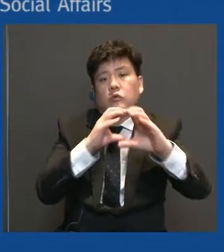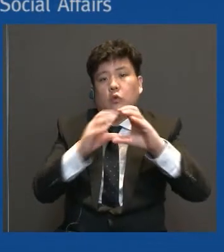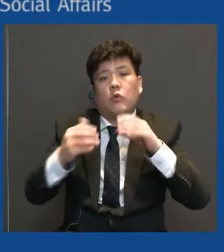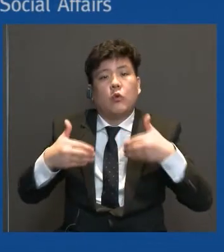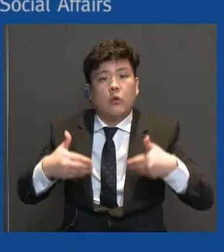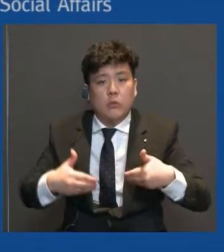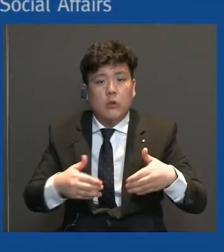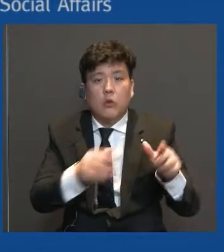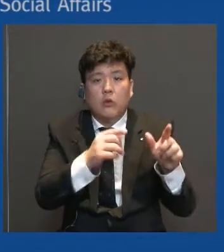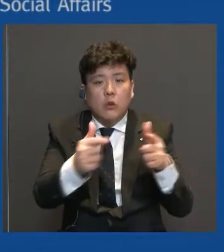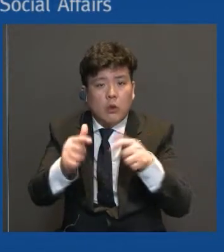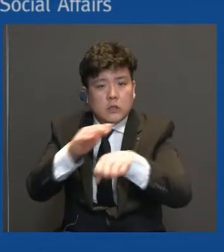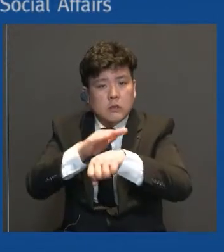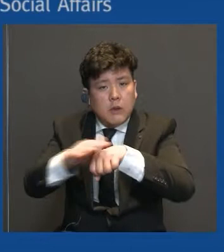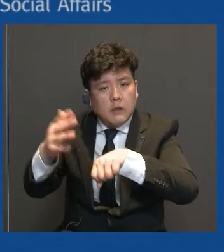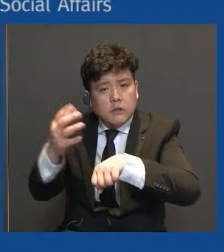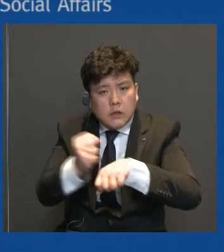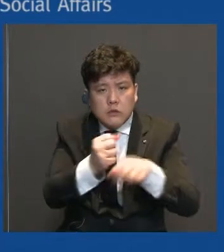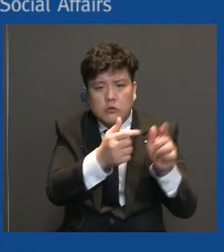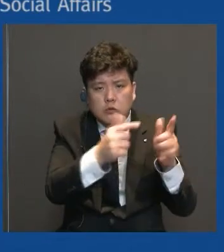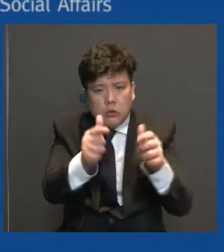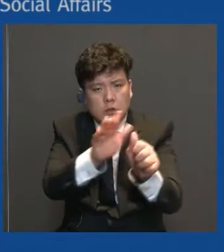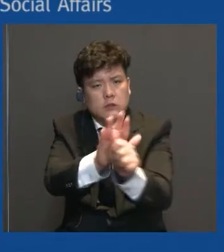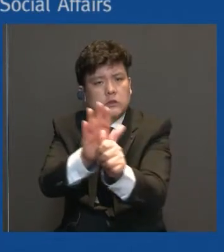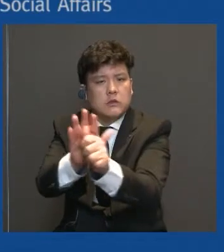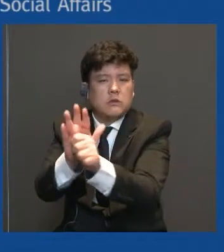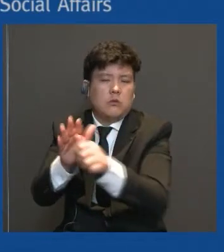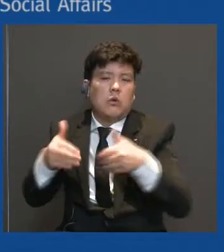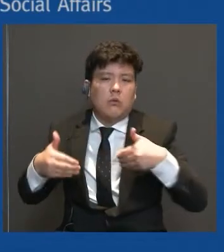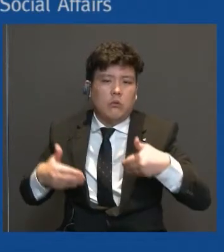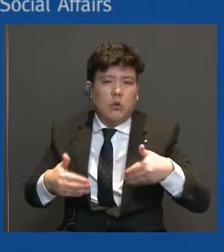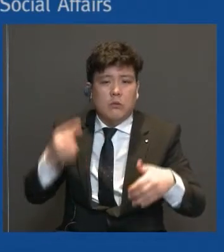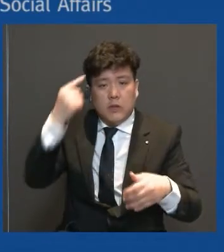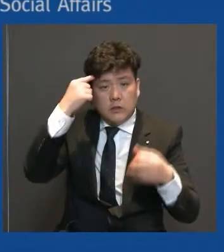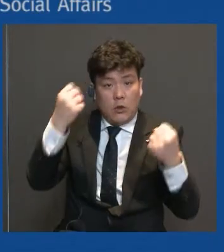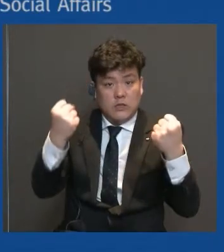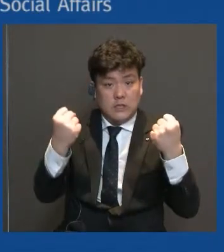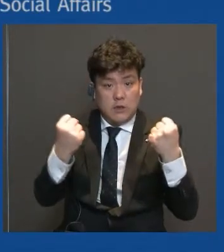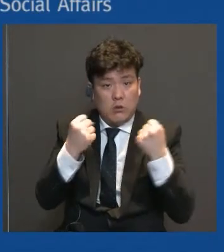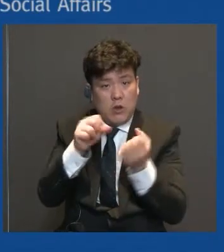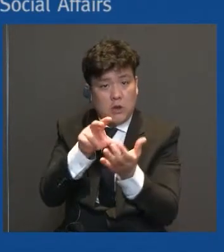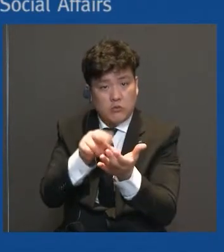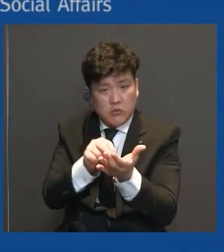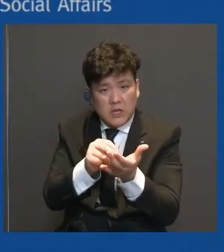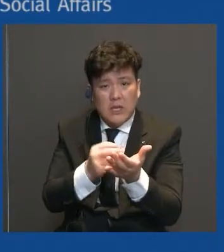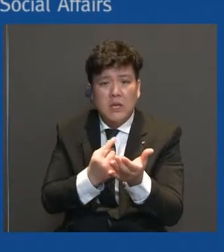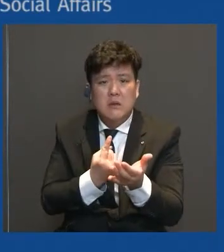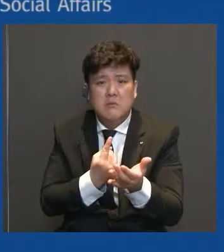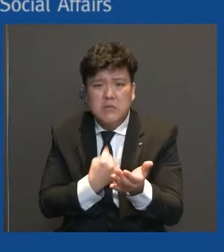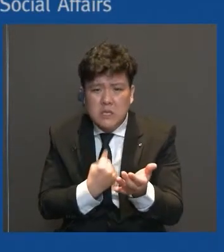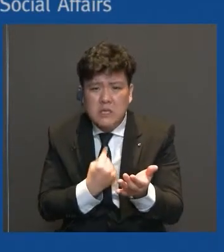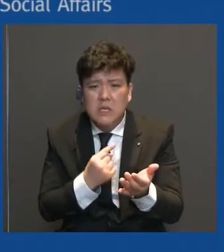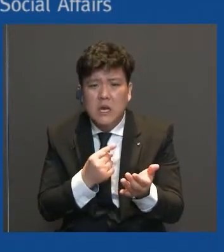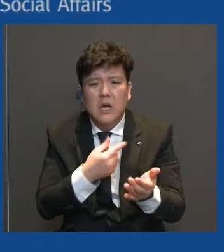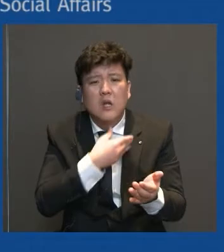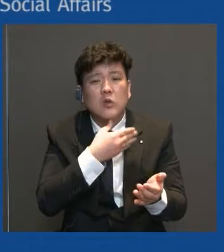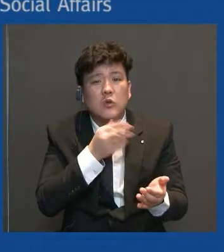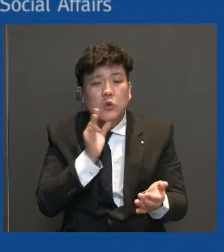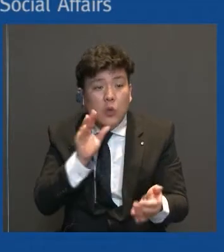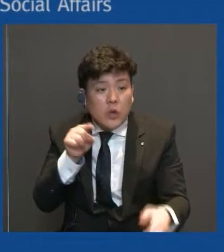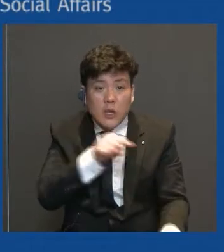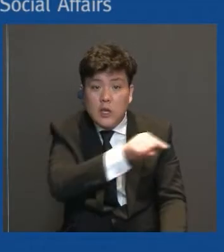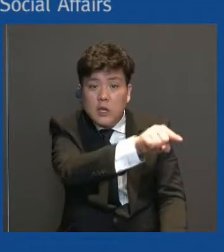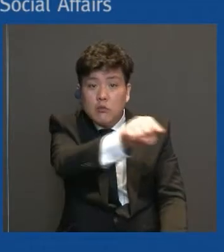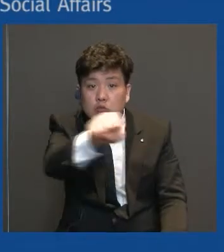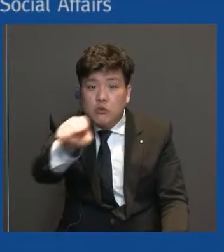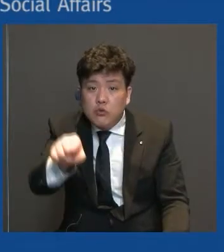risk of mental health problems. And we need to promote the inclusion of older persons in